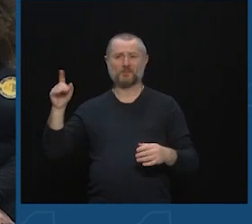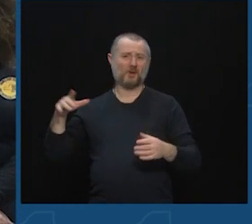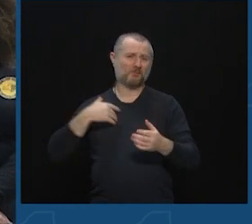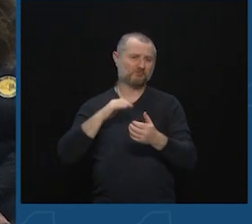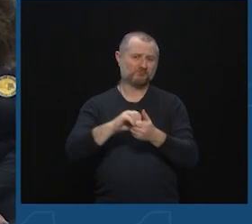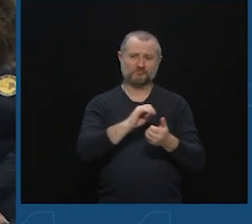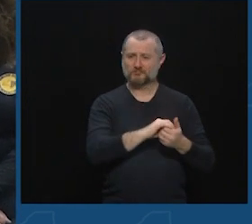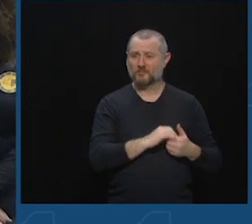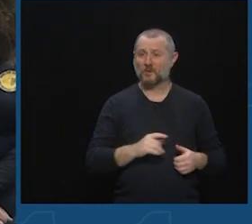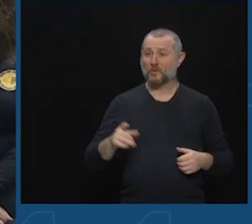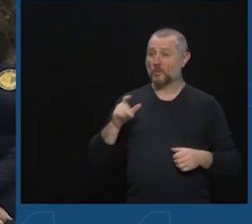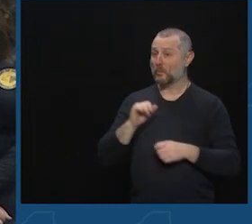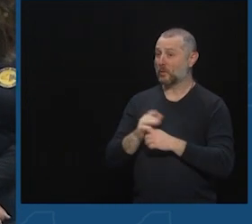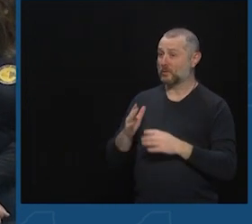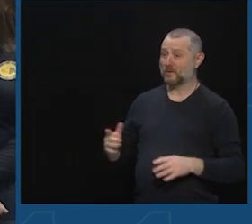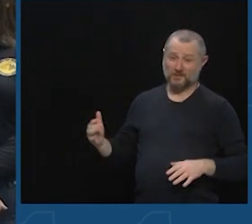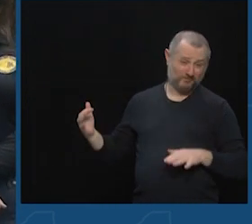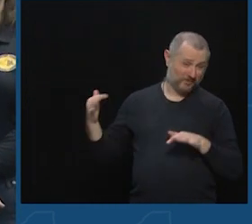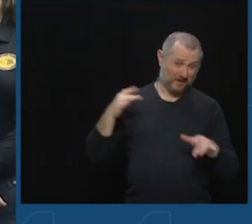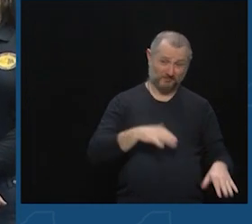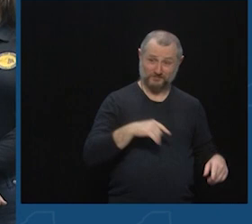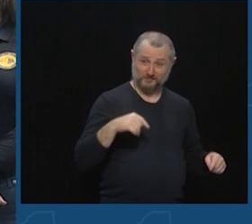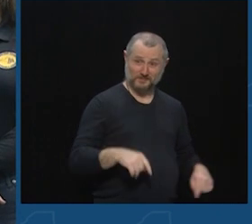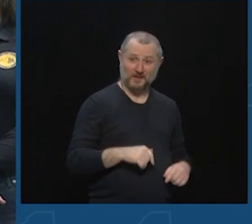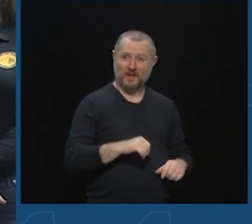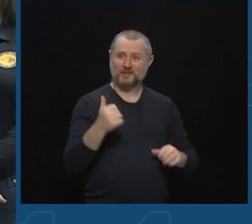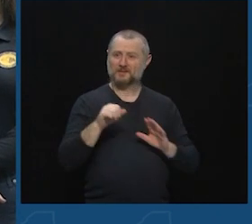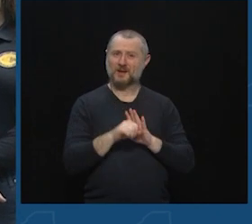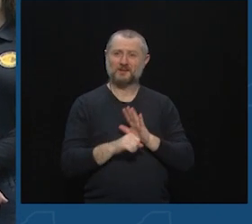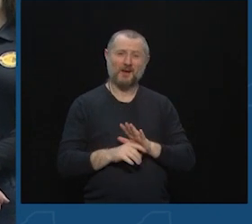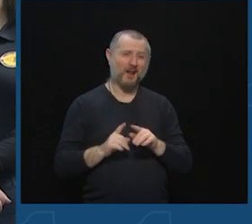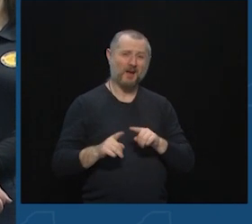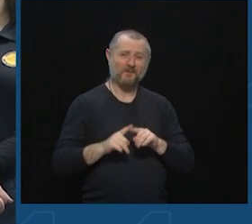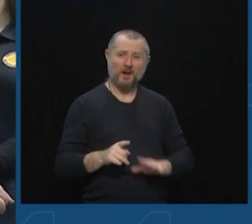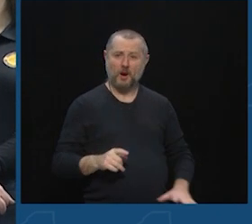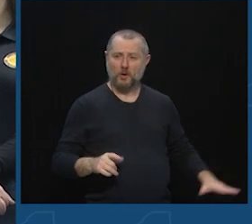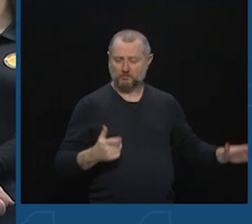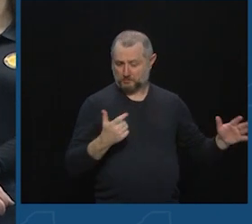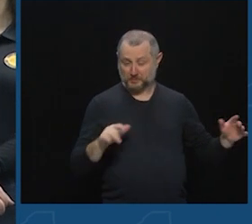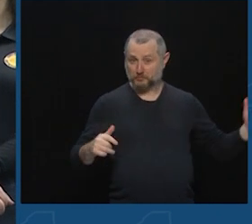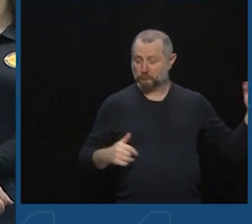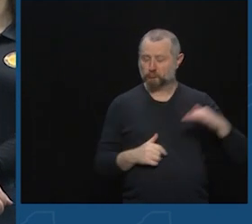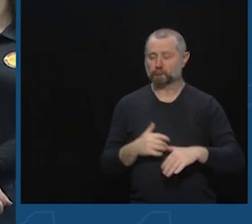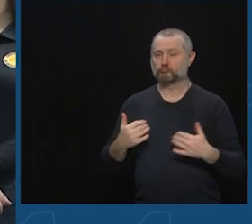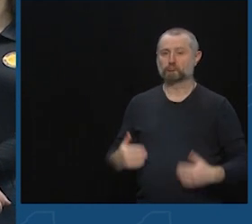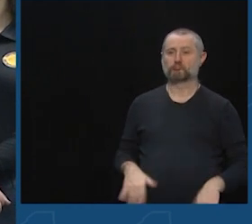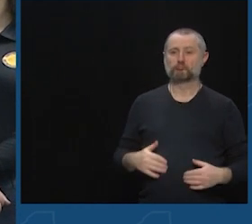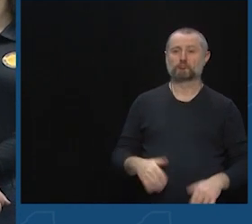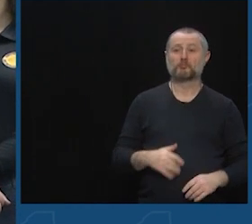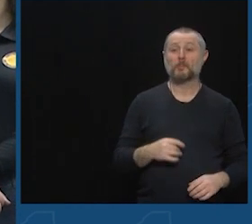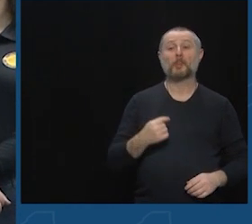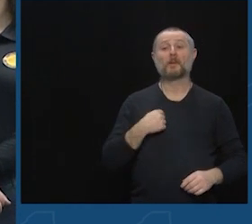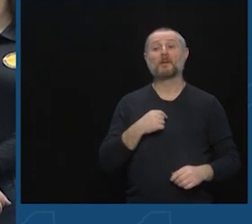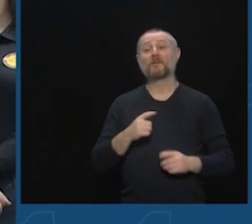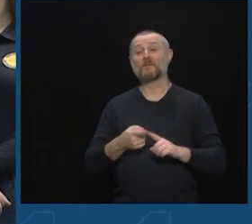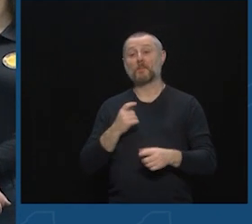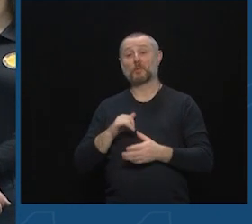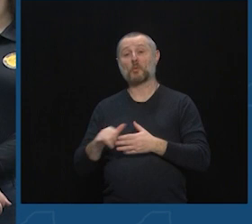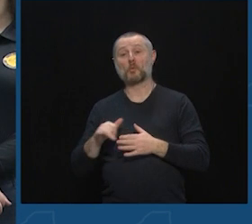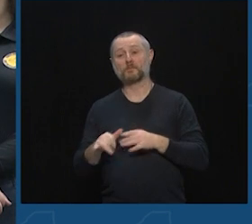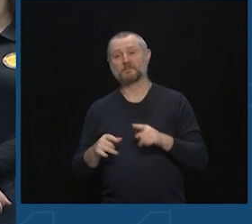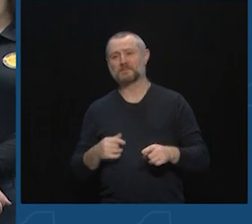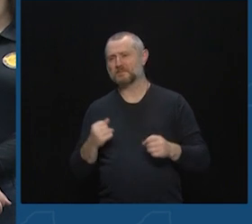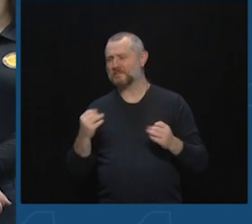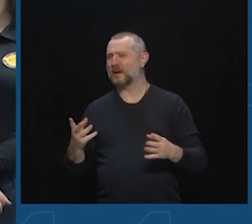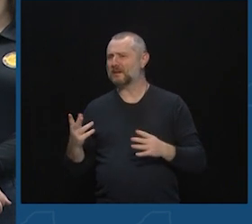the nation. As Ulster County has been ground zero of this, all of our peers across the state have not hesitated to reach out